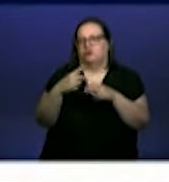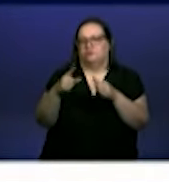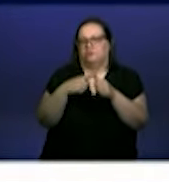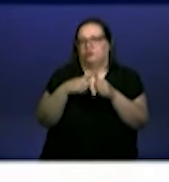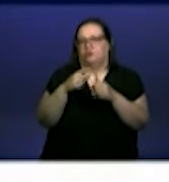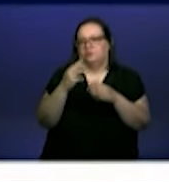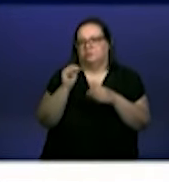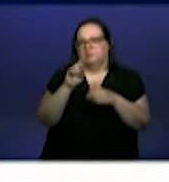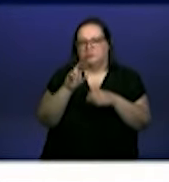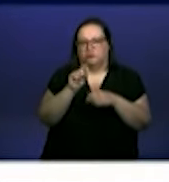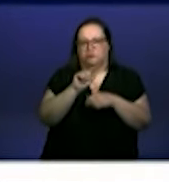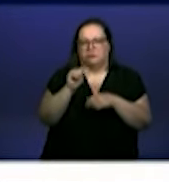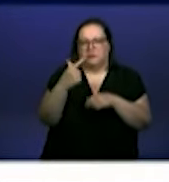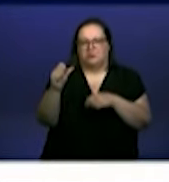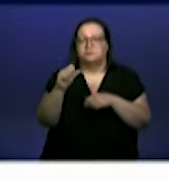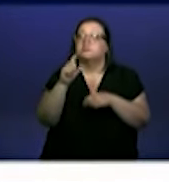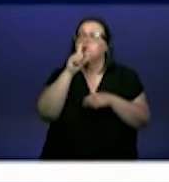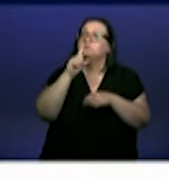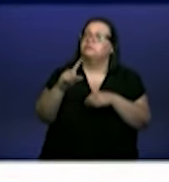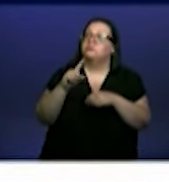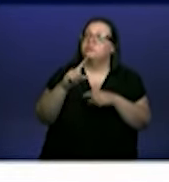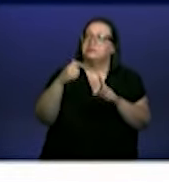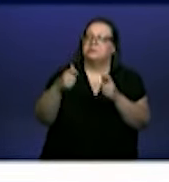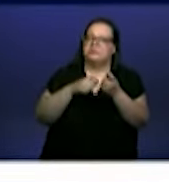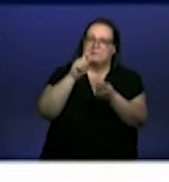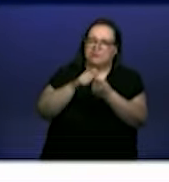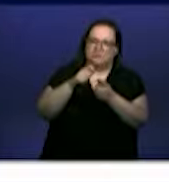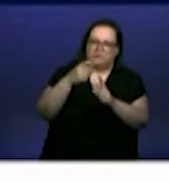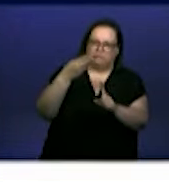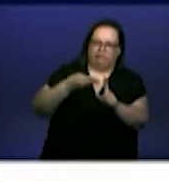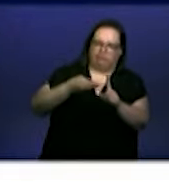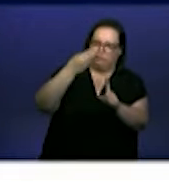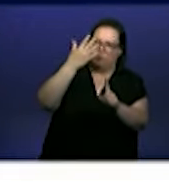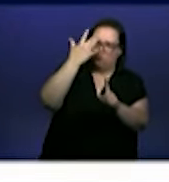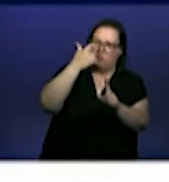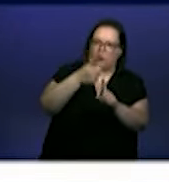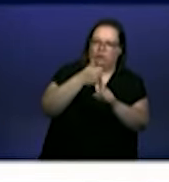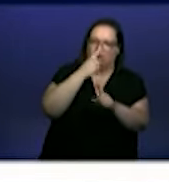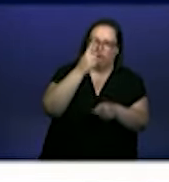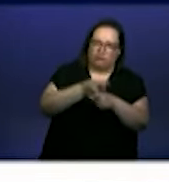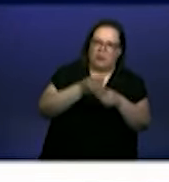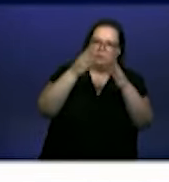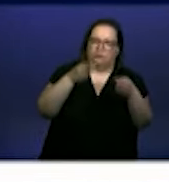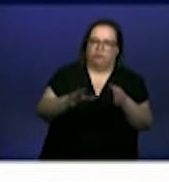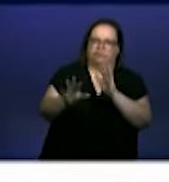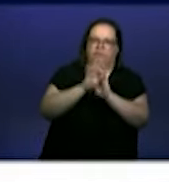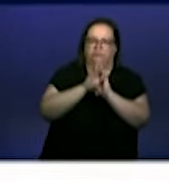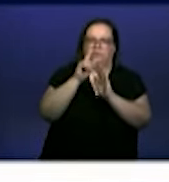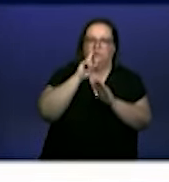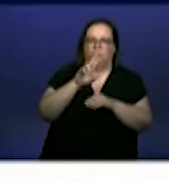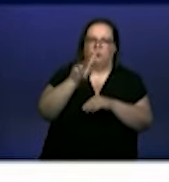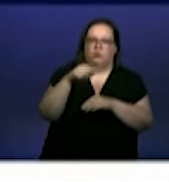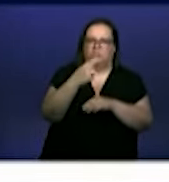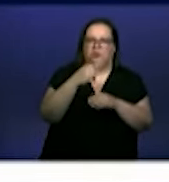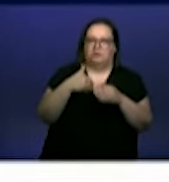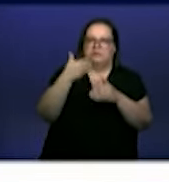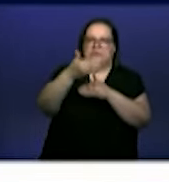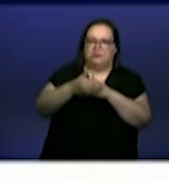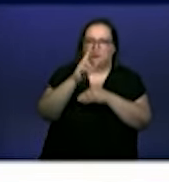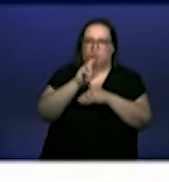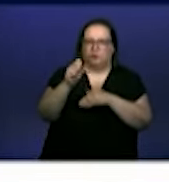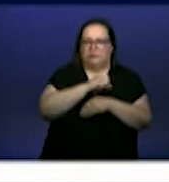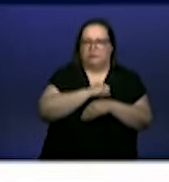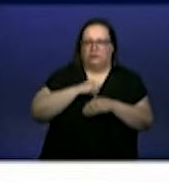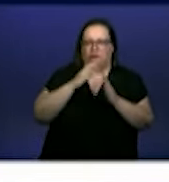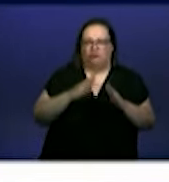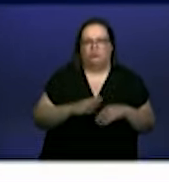What is it specifically about you that makes you the right candidate to represent Utah as its next U.S. Senator?